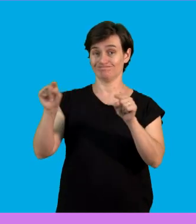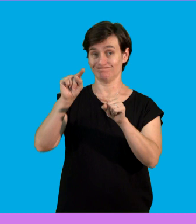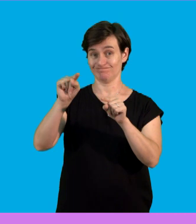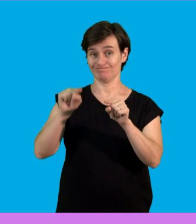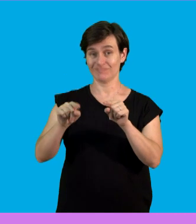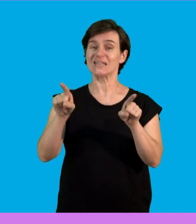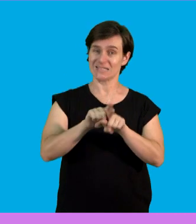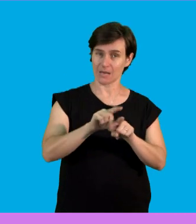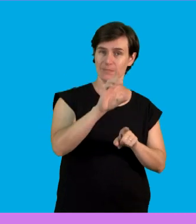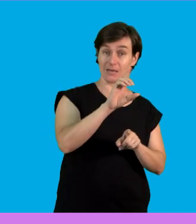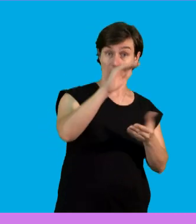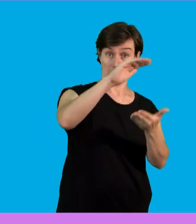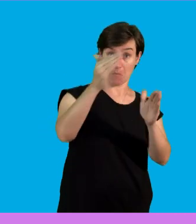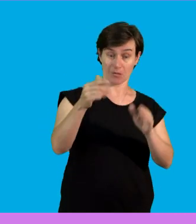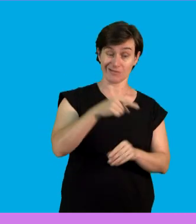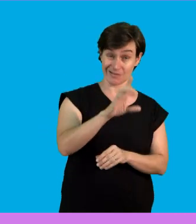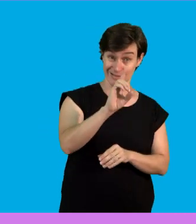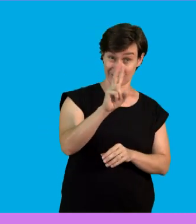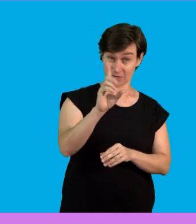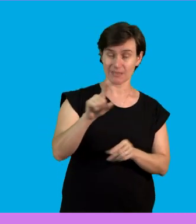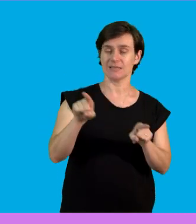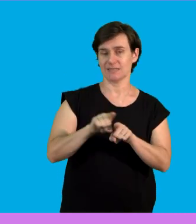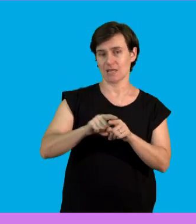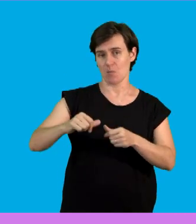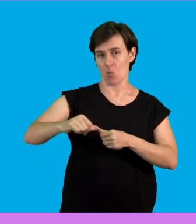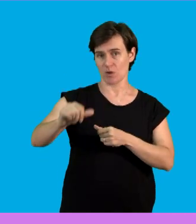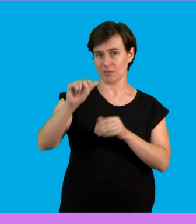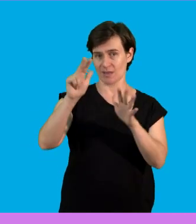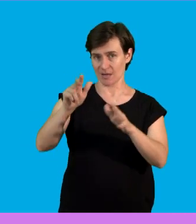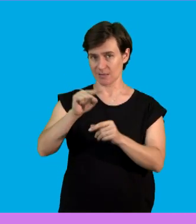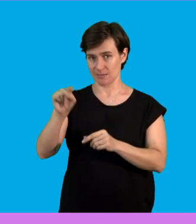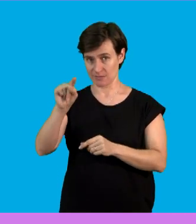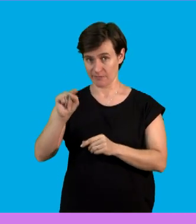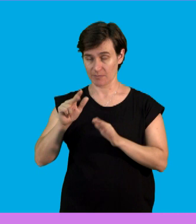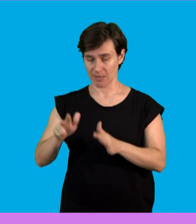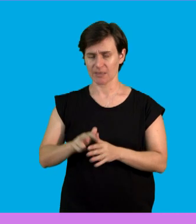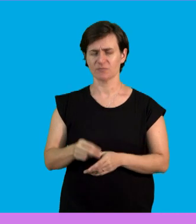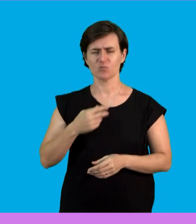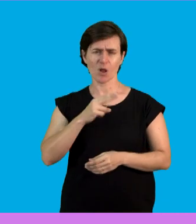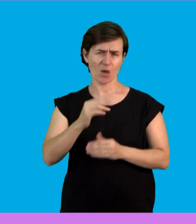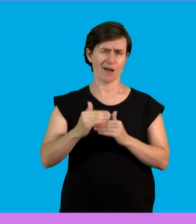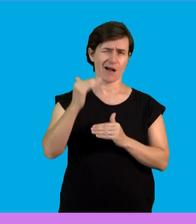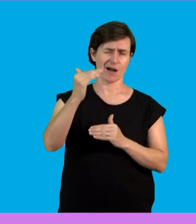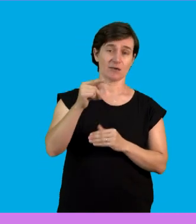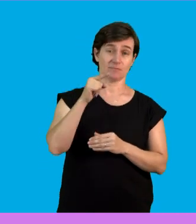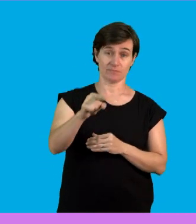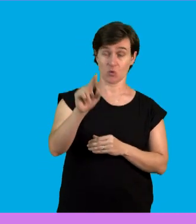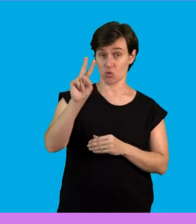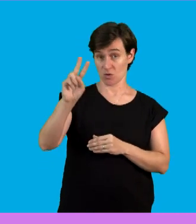and 18 centimeters. And then if we look at the height, we have